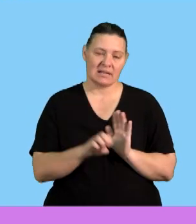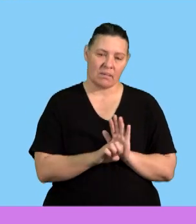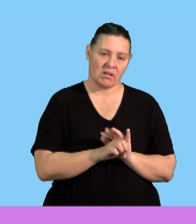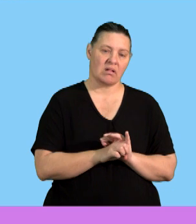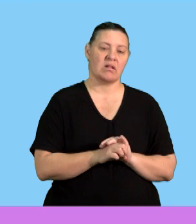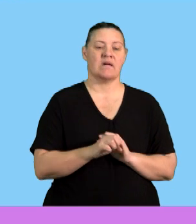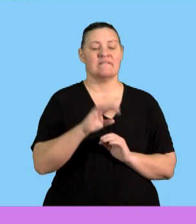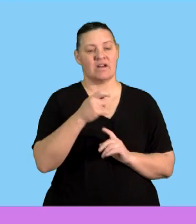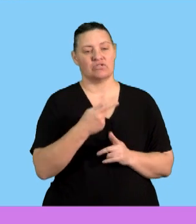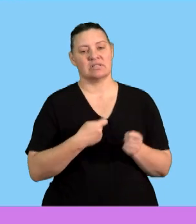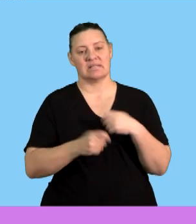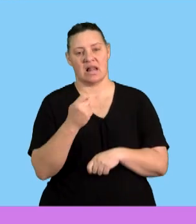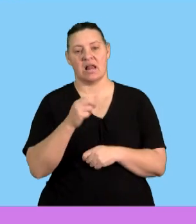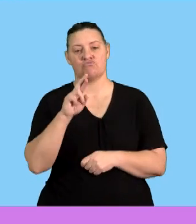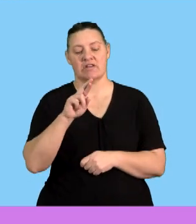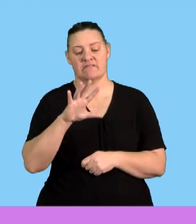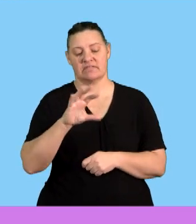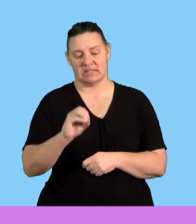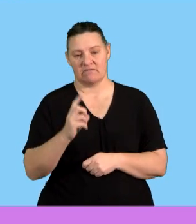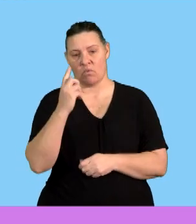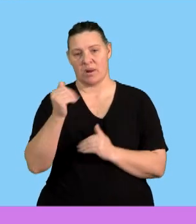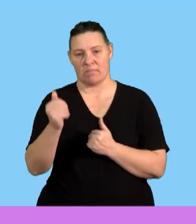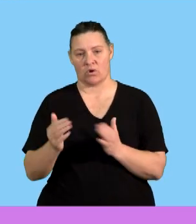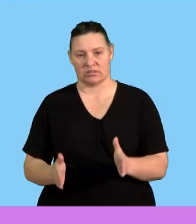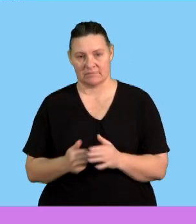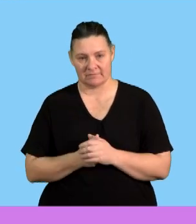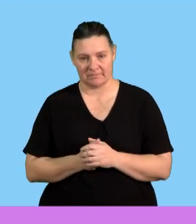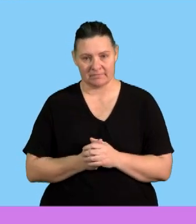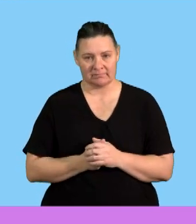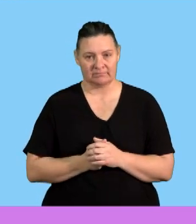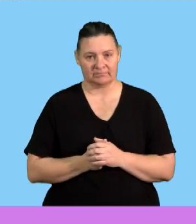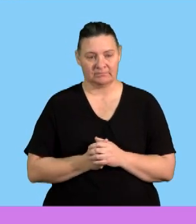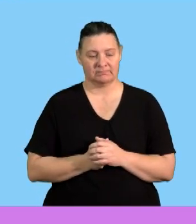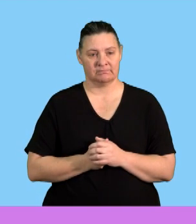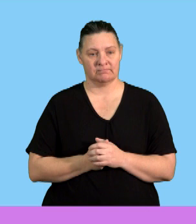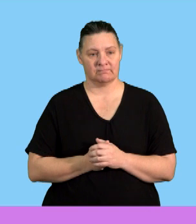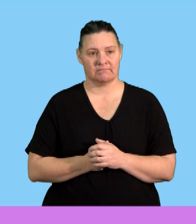will be sold at 50 Rand per box.